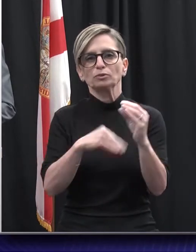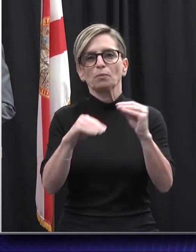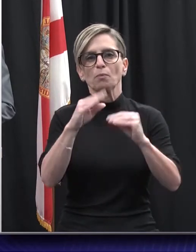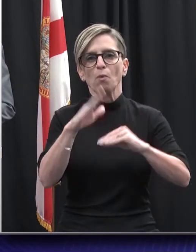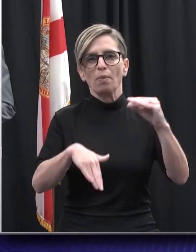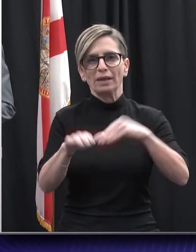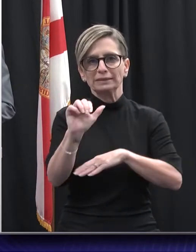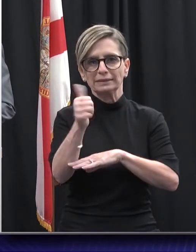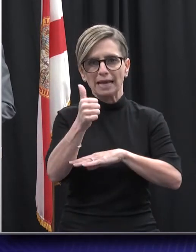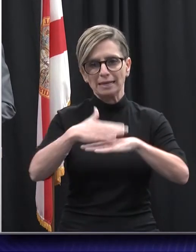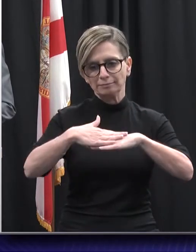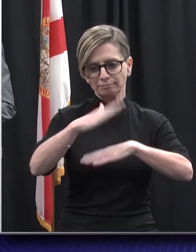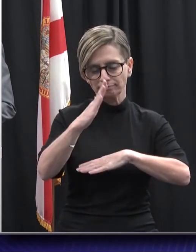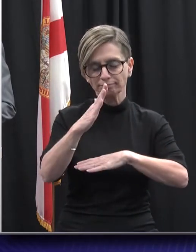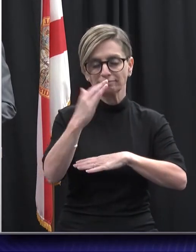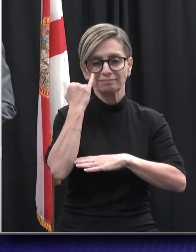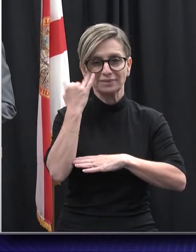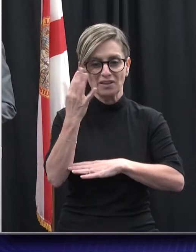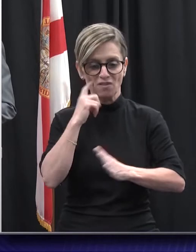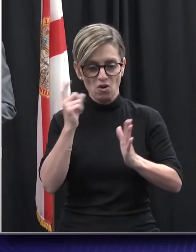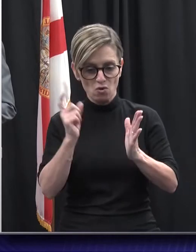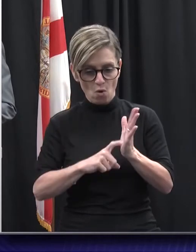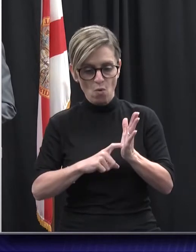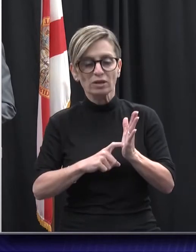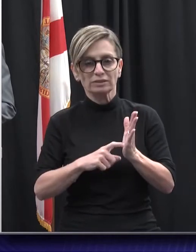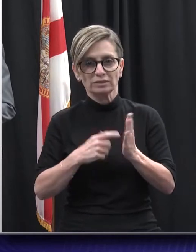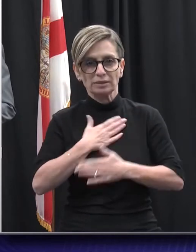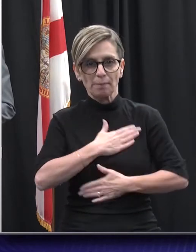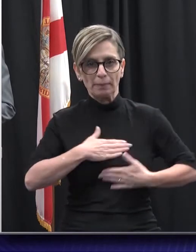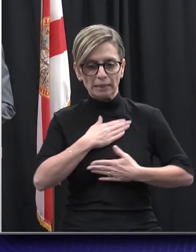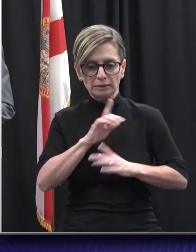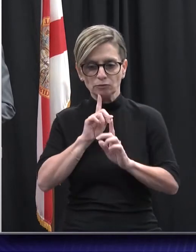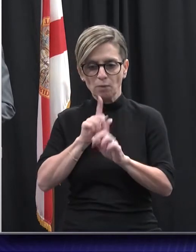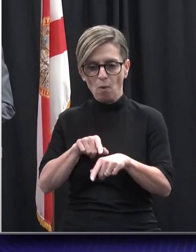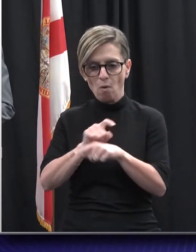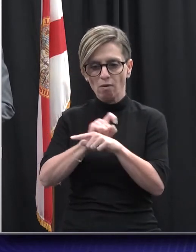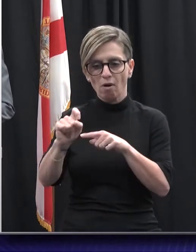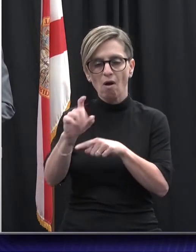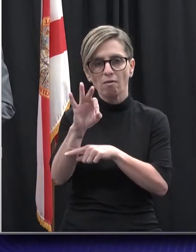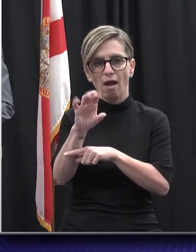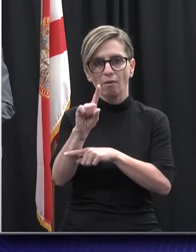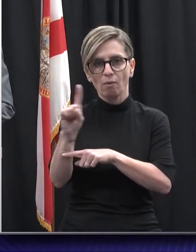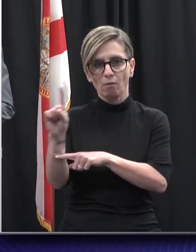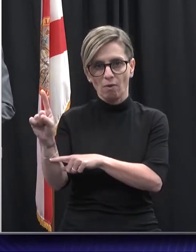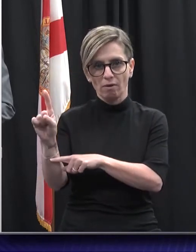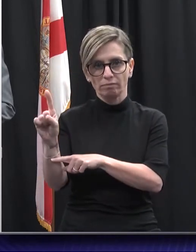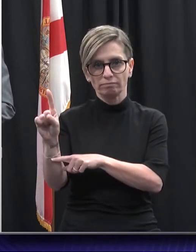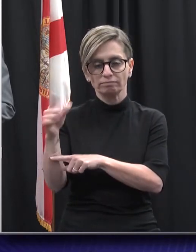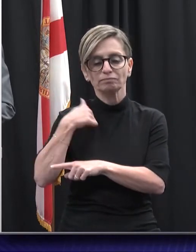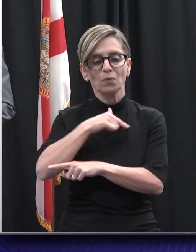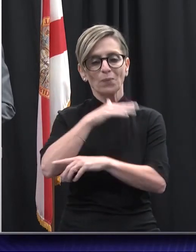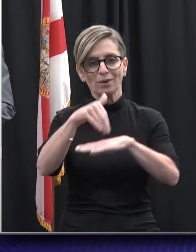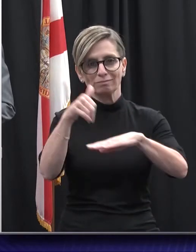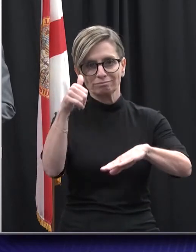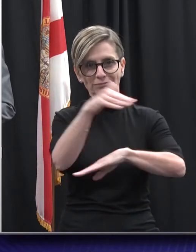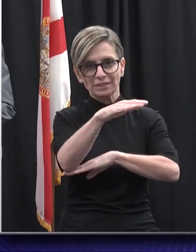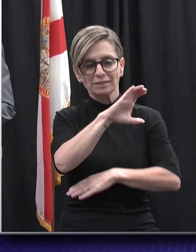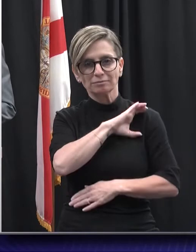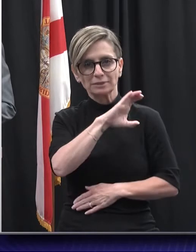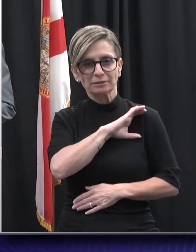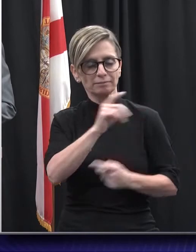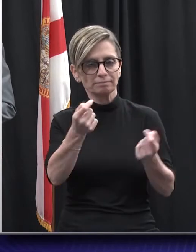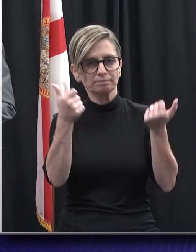are asking that you call 911 to report those gatherings, and we will dispatch a police officer promptly.